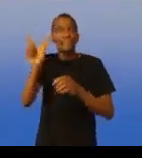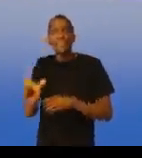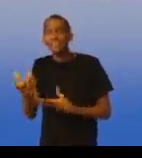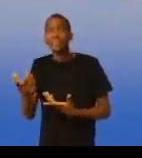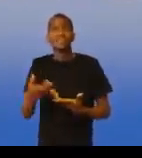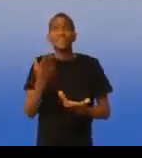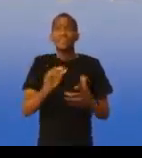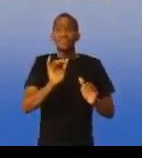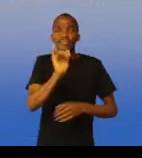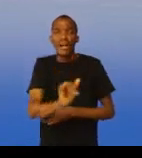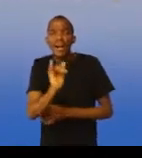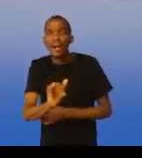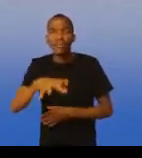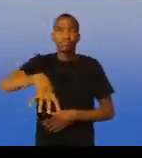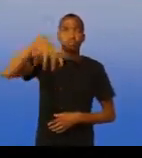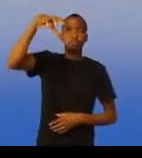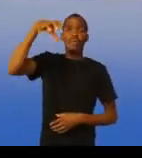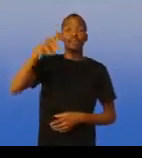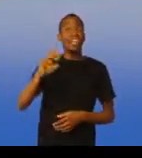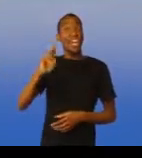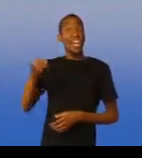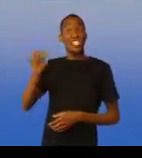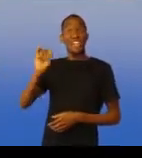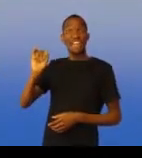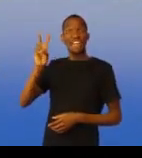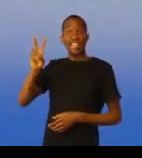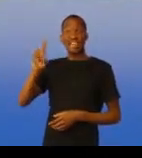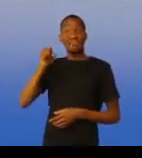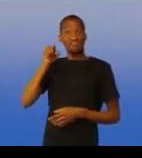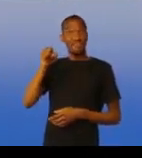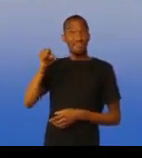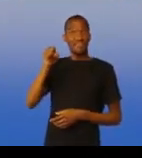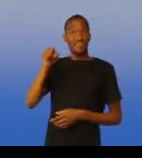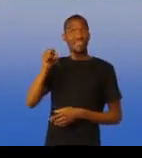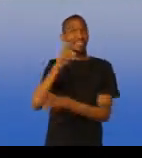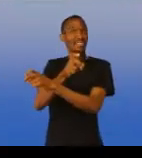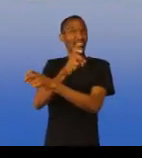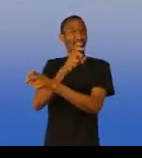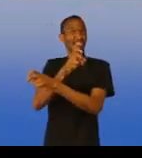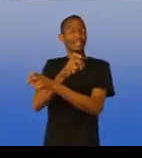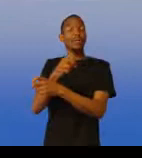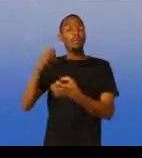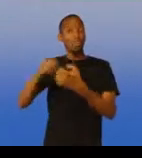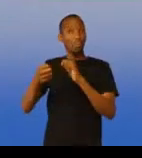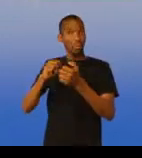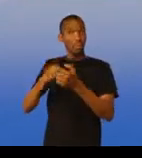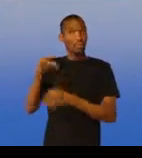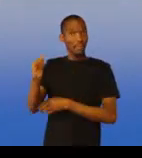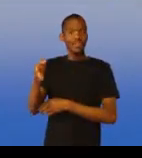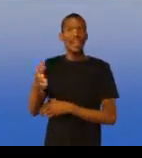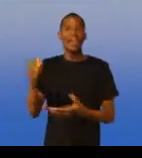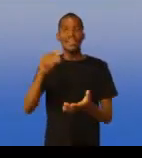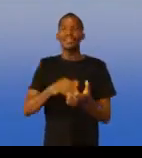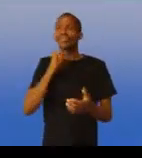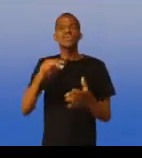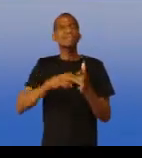you're an adult. HIV is a prevailing issue, yes, of course, but that doesn't mean HIV puts an end to